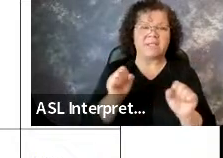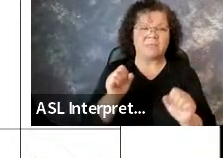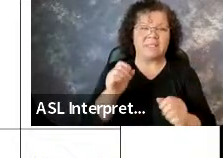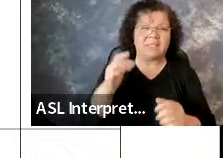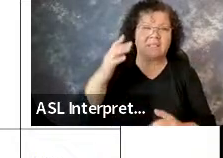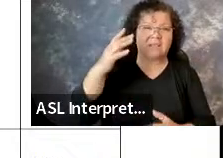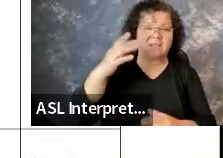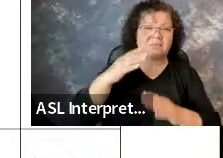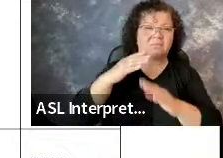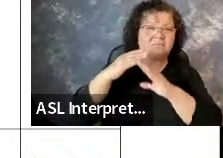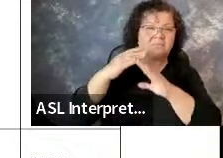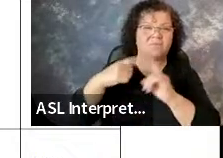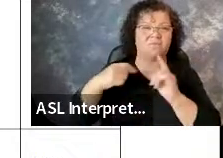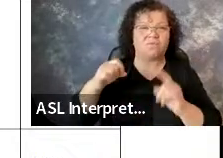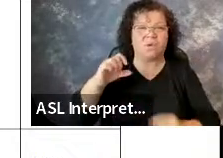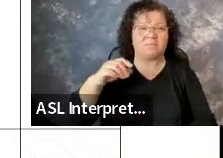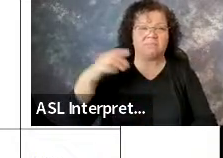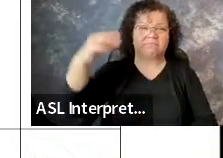understood.